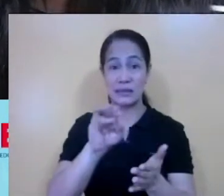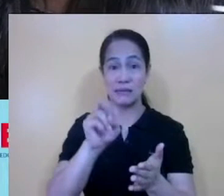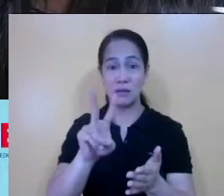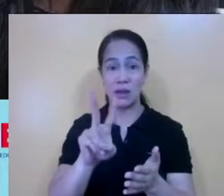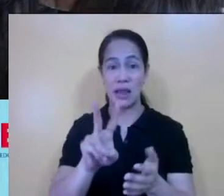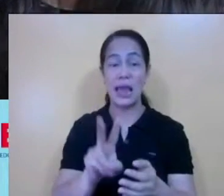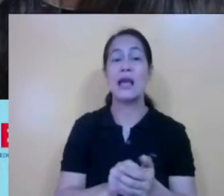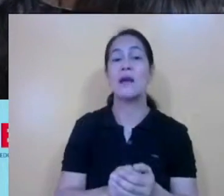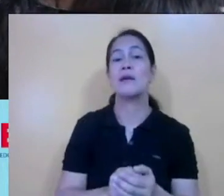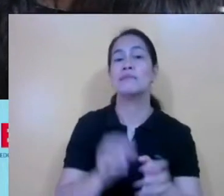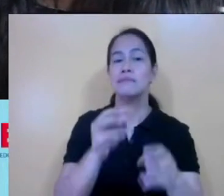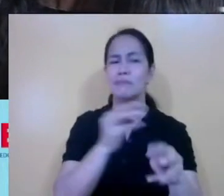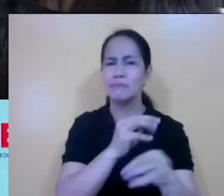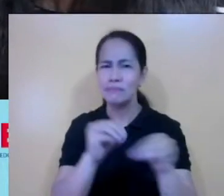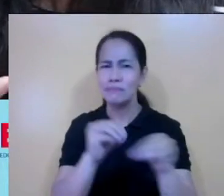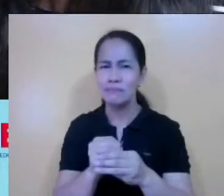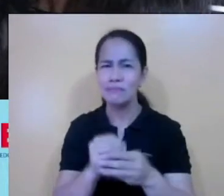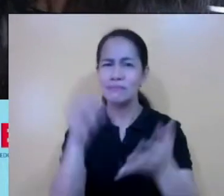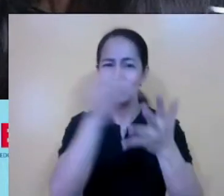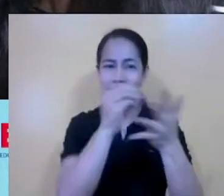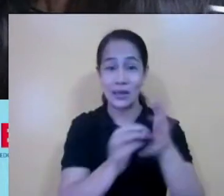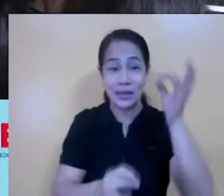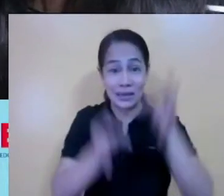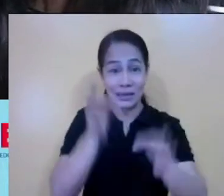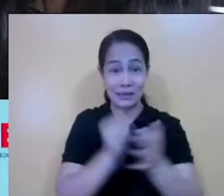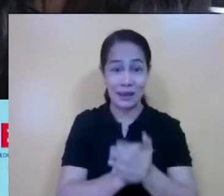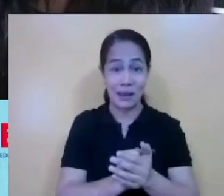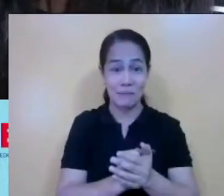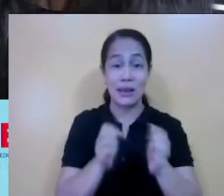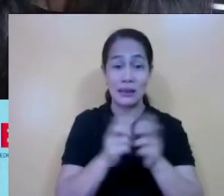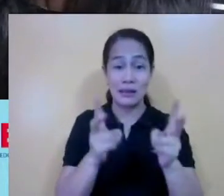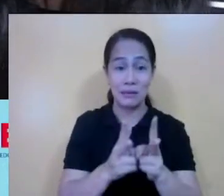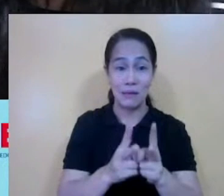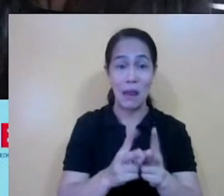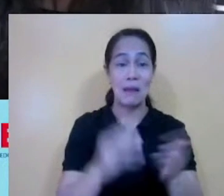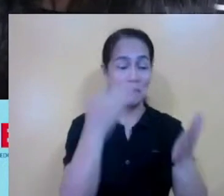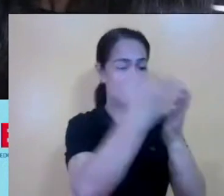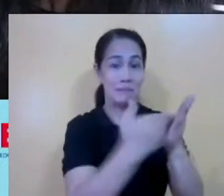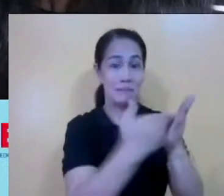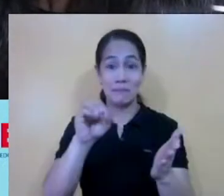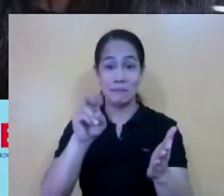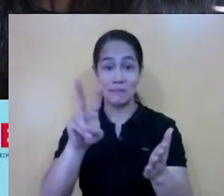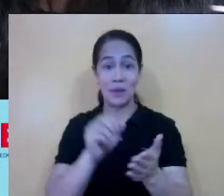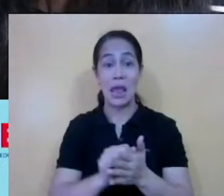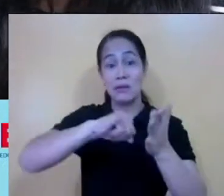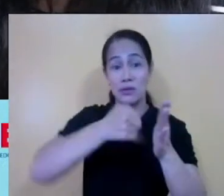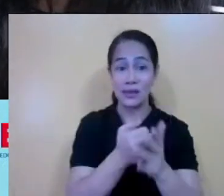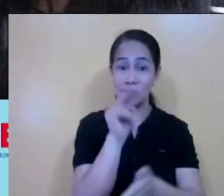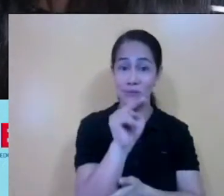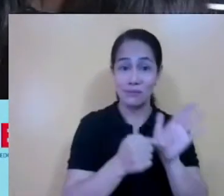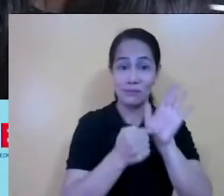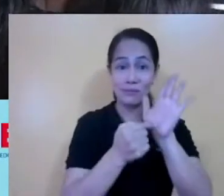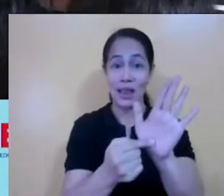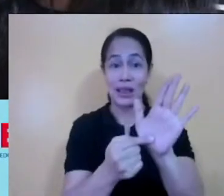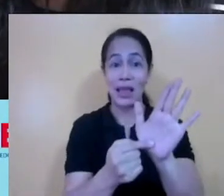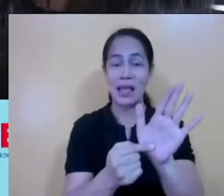performance indicator. So even if you have all the listed MOVs, you just need to present the one that is equivalent